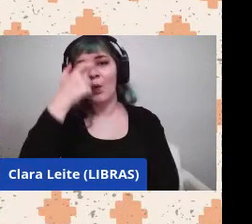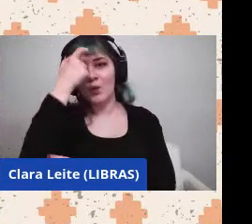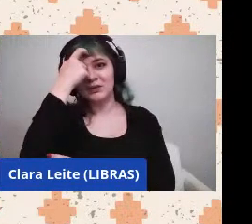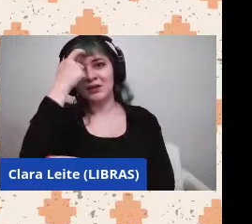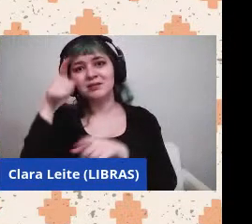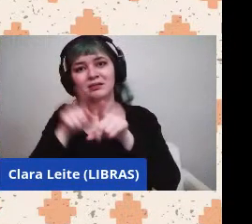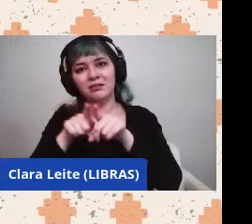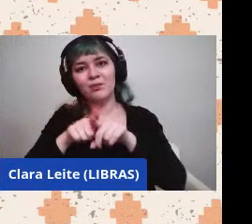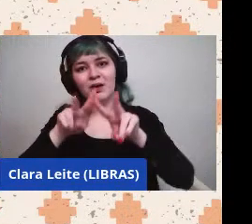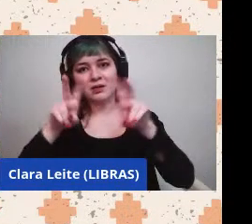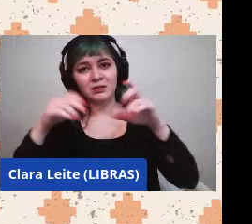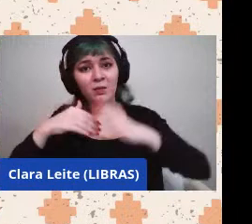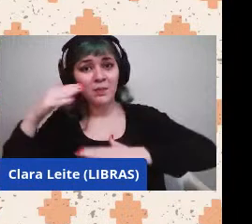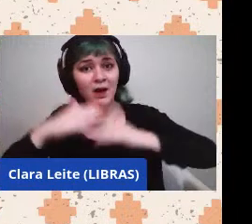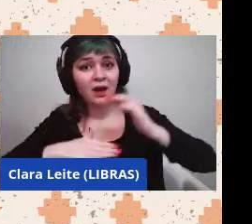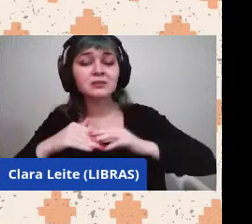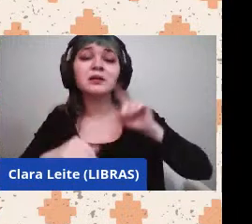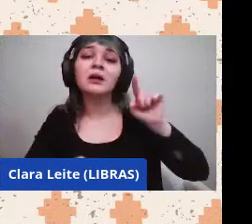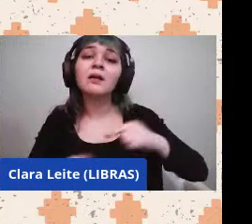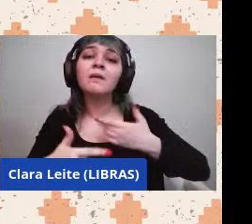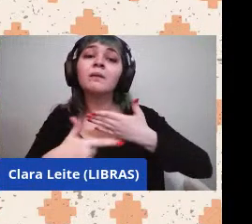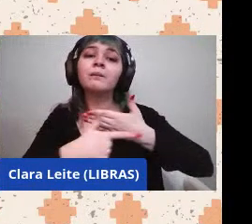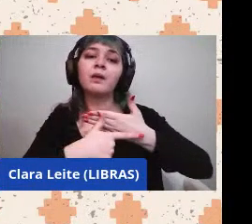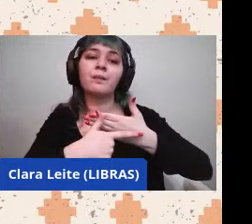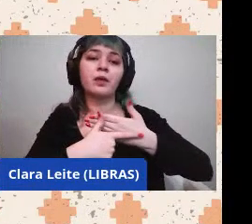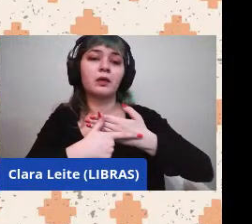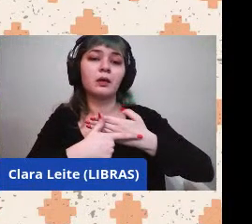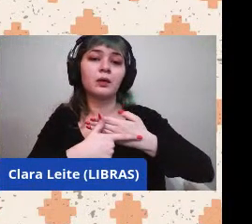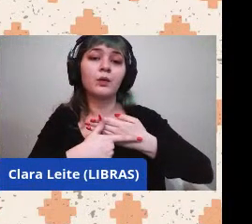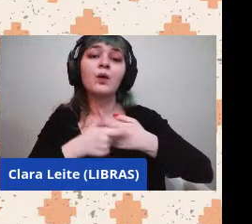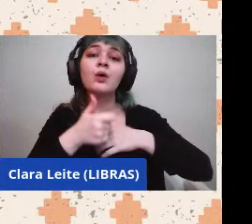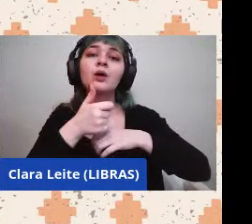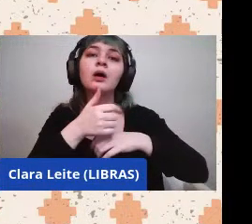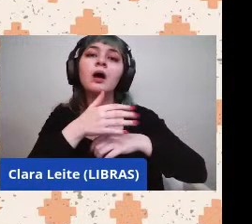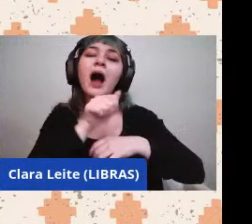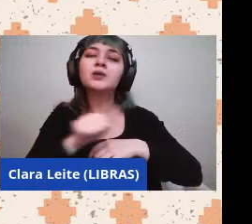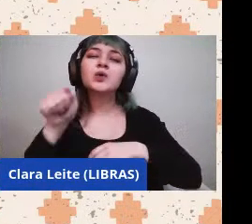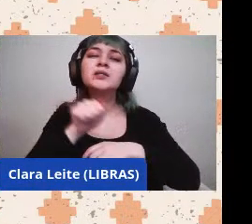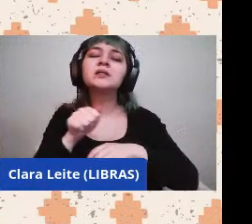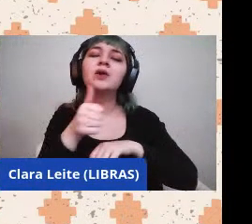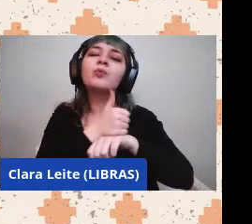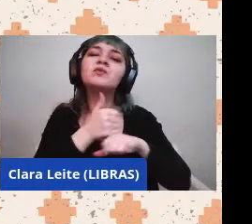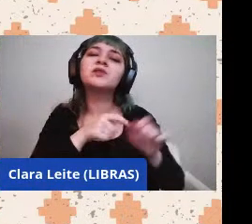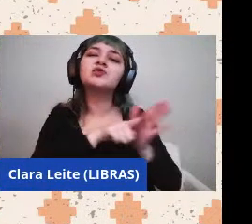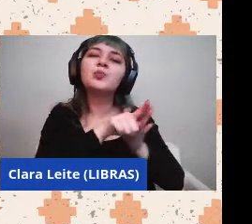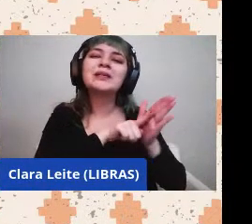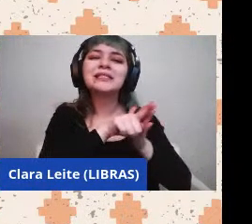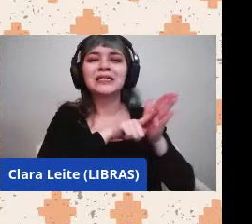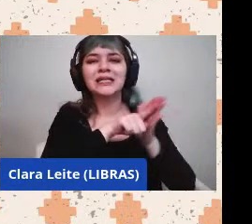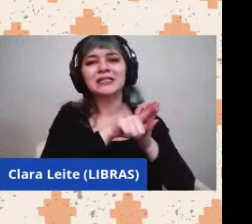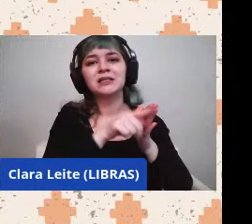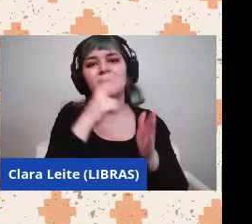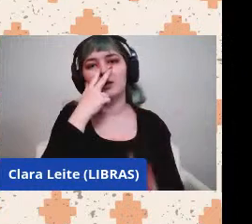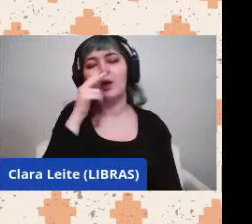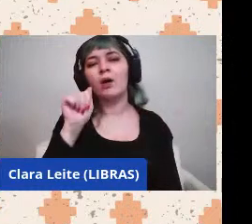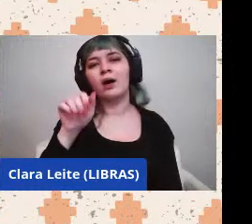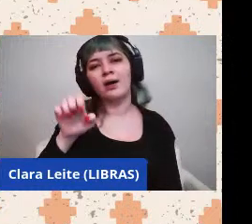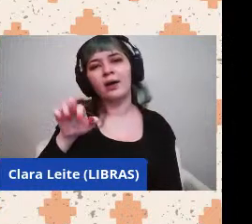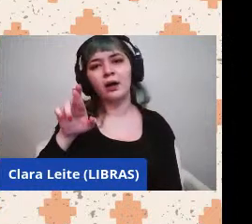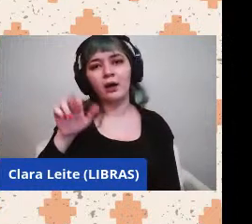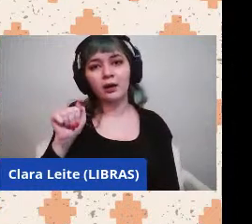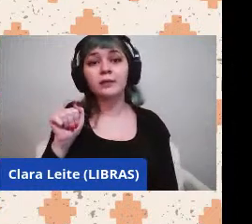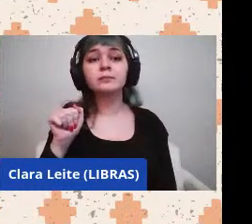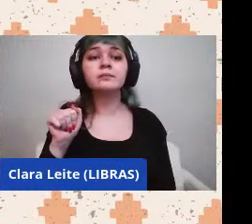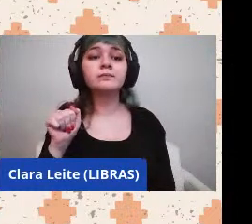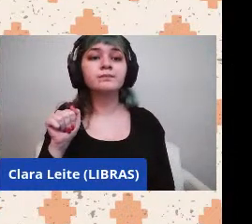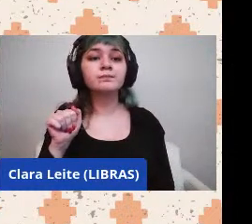those practices is the role of professional associations, research associations like AERA. And